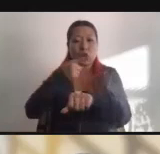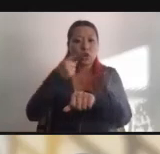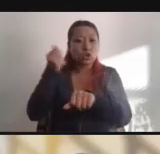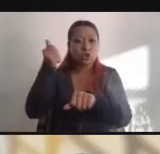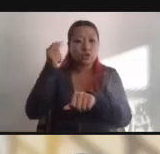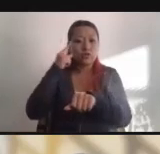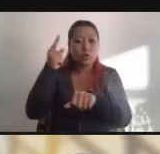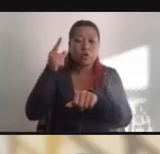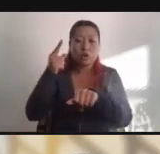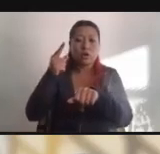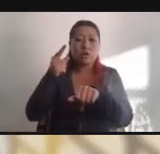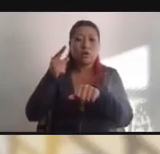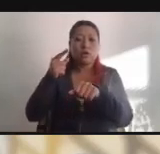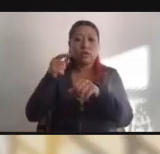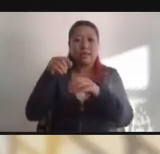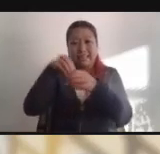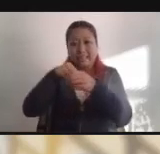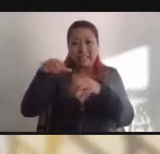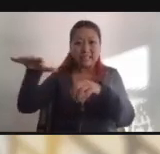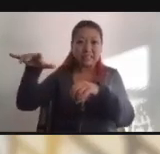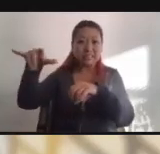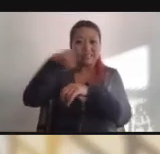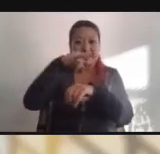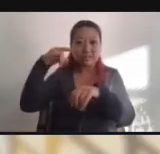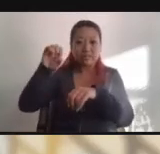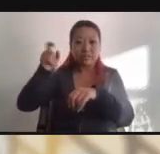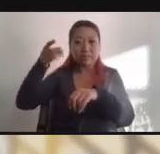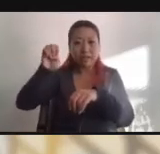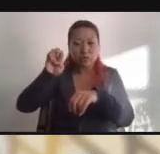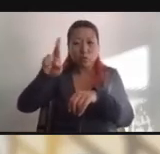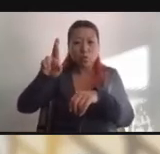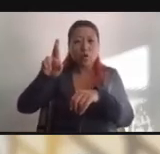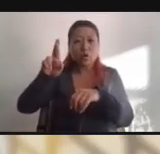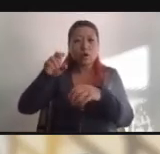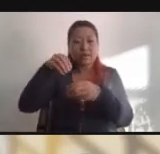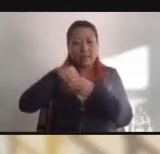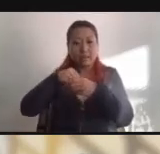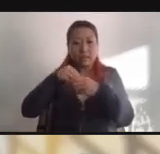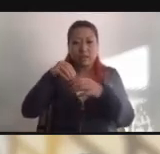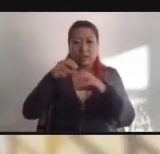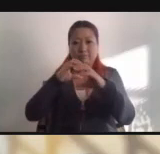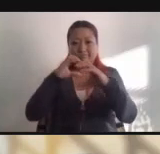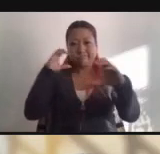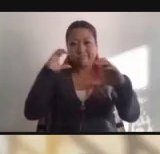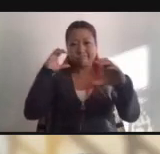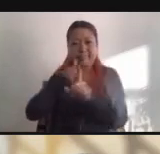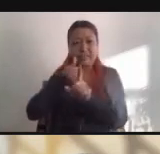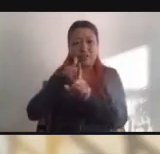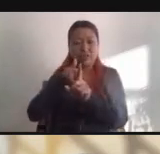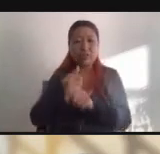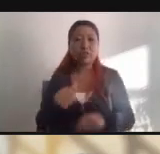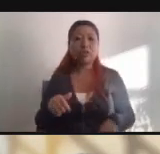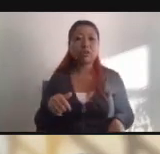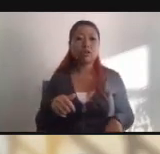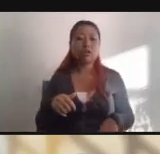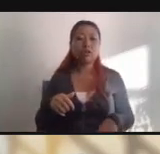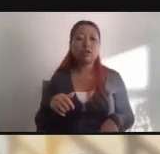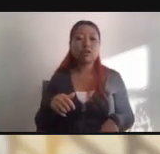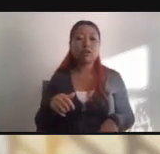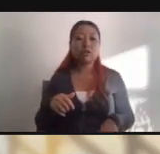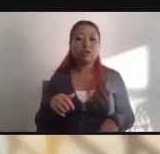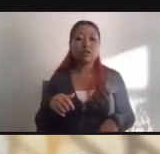planetary surface itself. With Dr. Williams bringing in that important discussion about the need